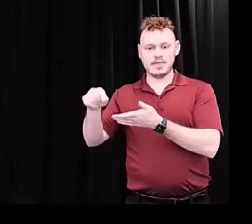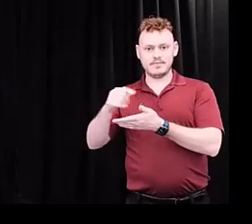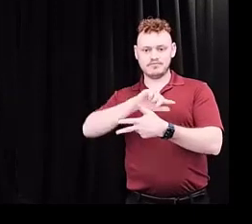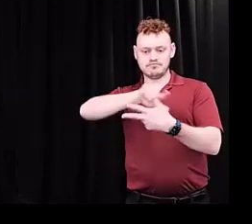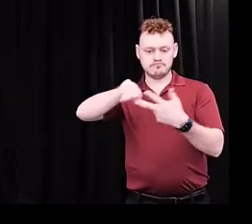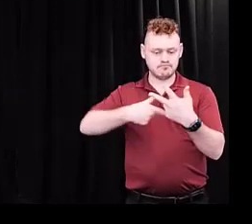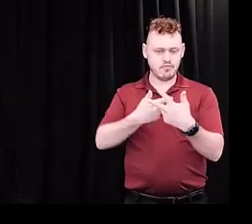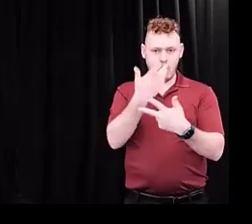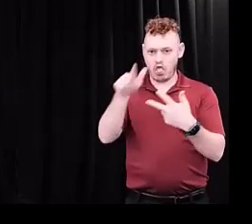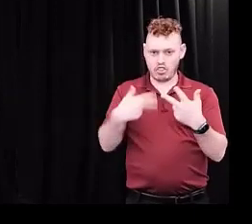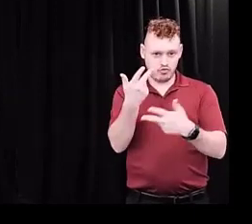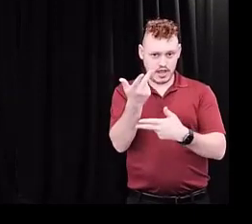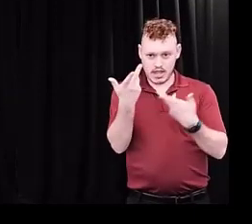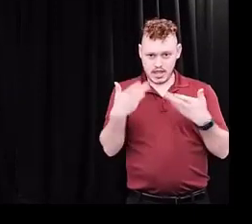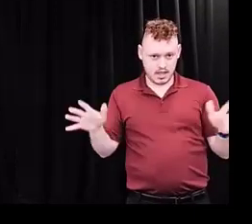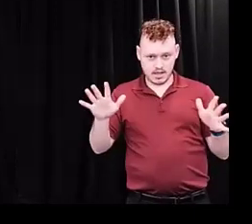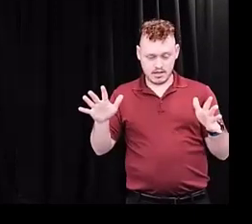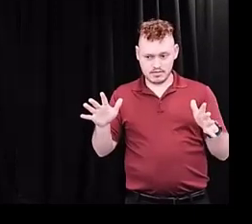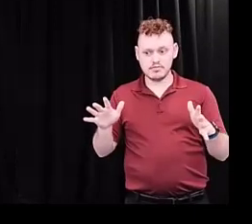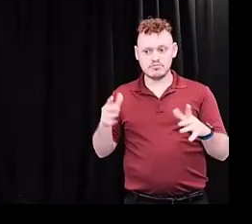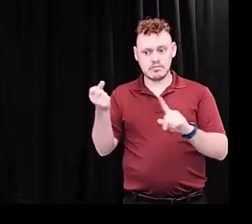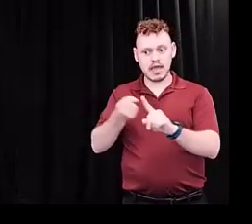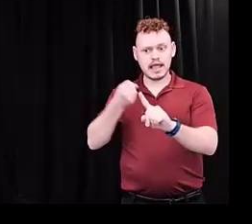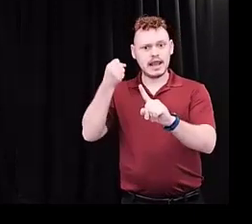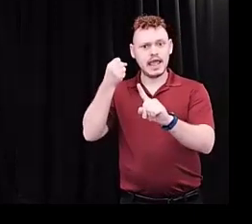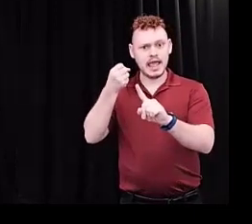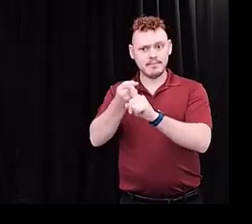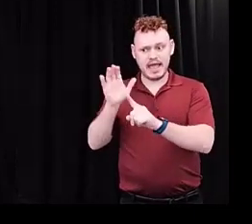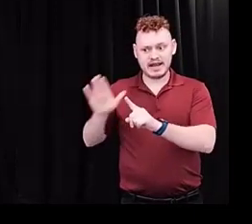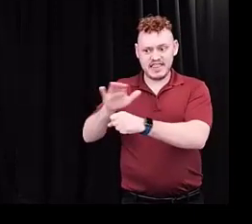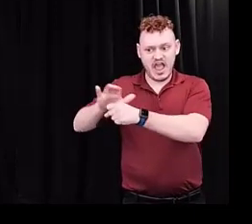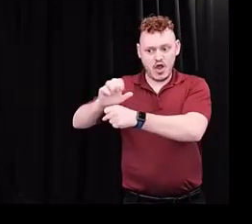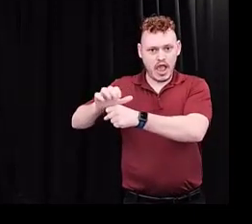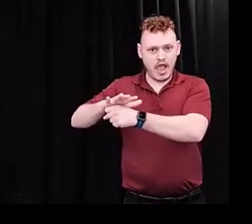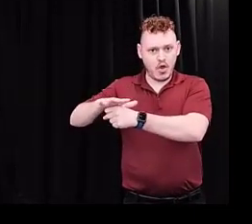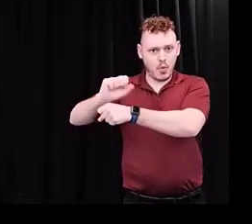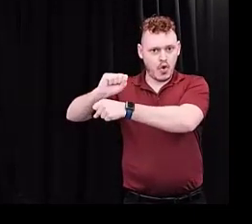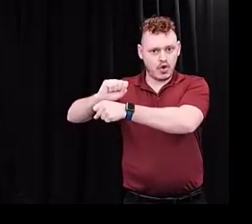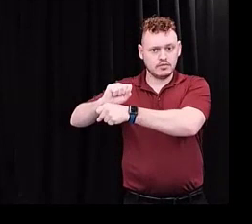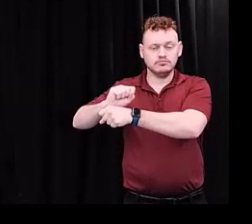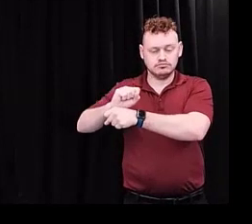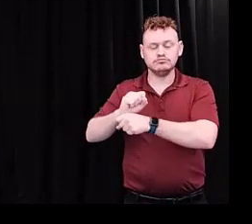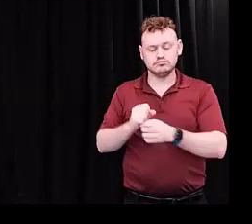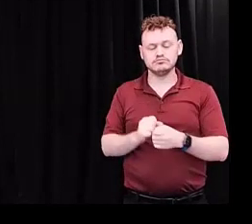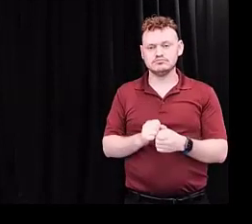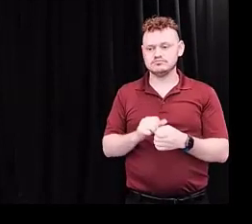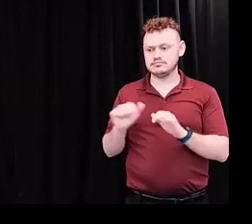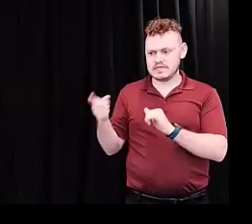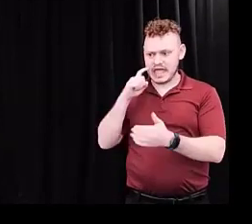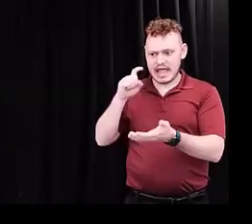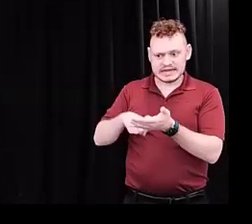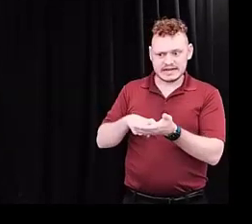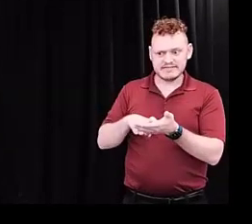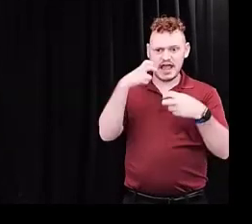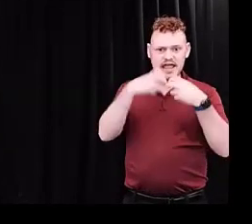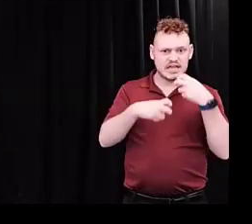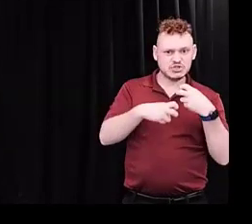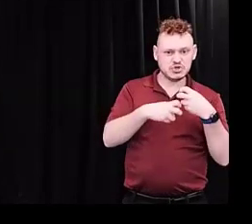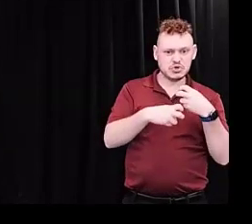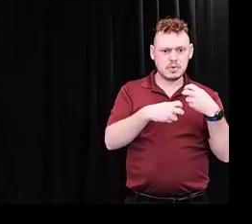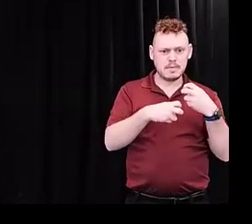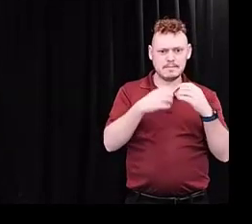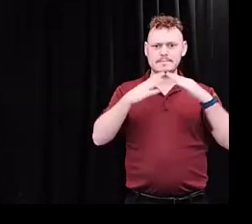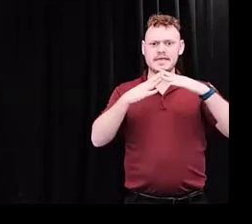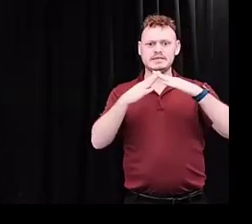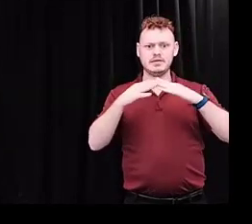of micro-credentials wind up making an impact in the area that they work in by identifying an issue, building a